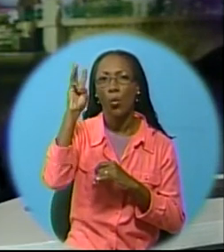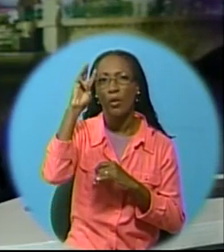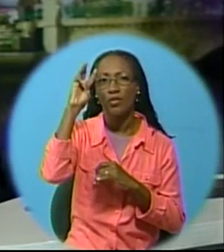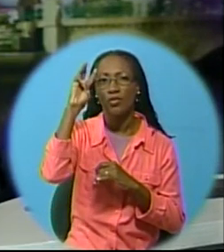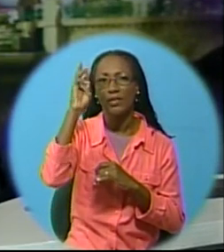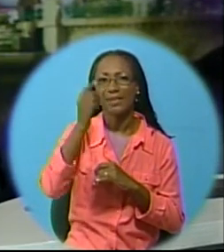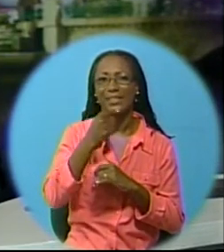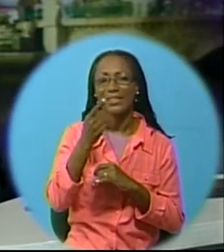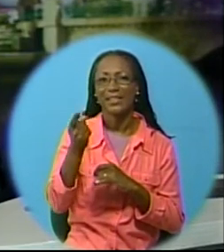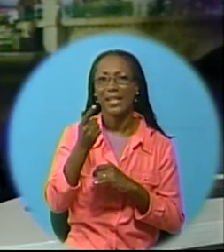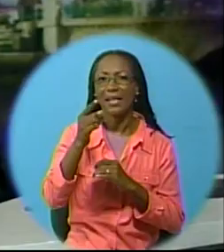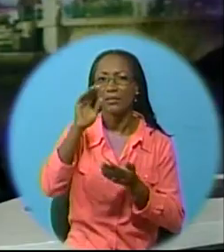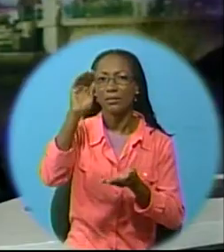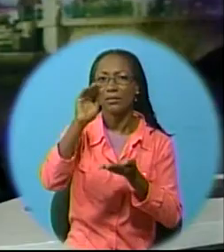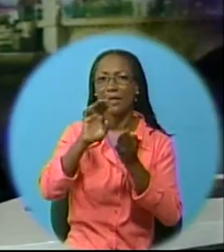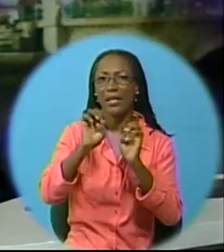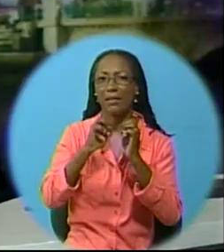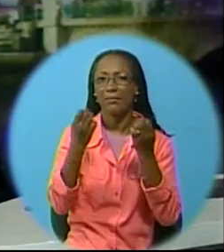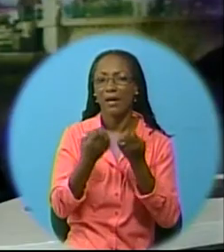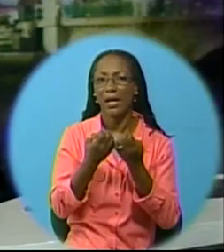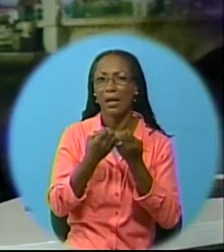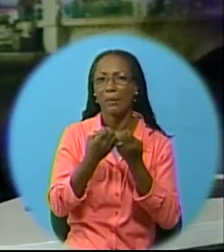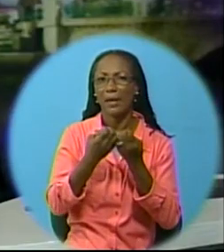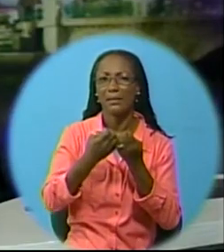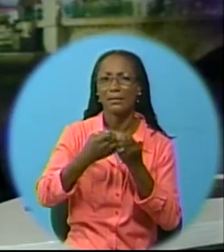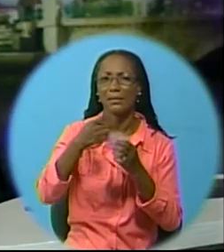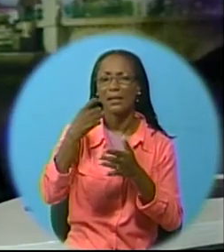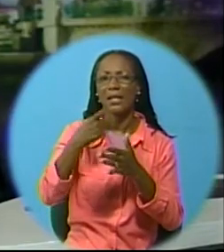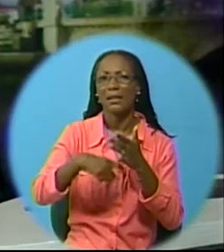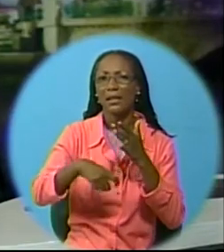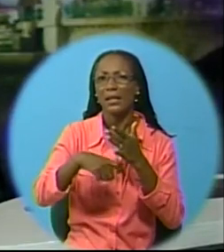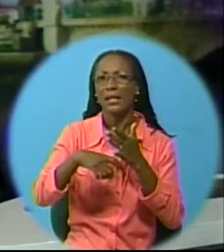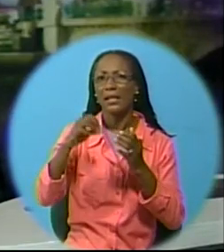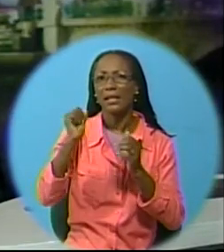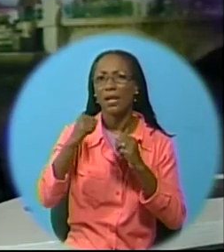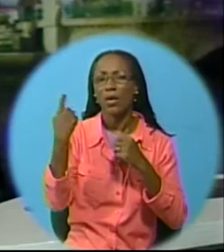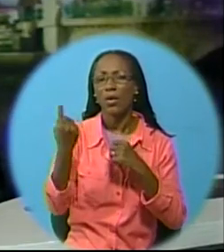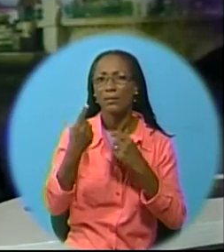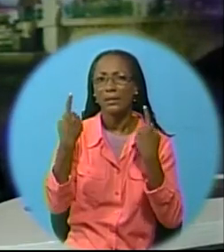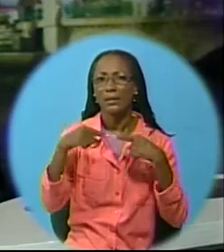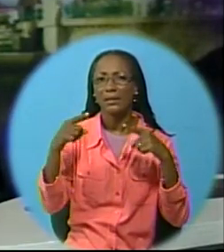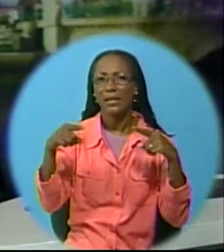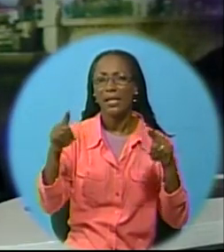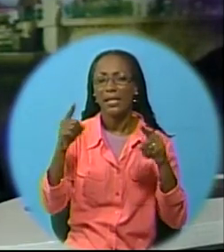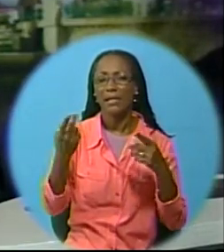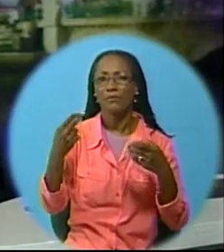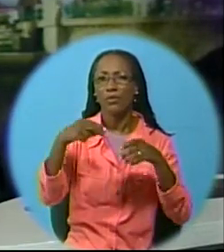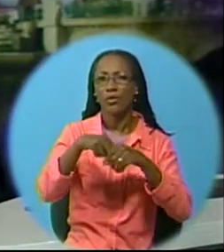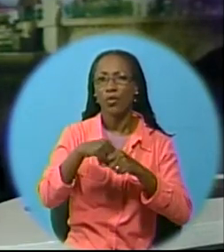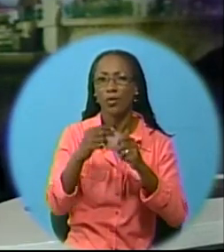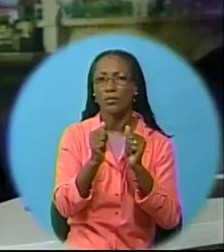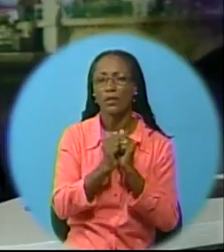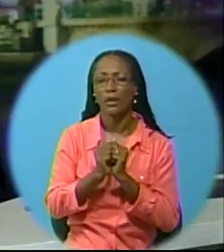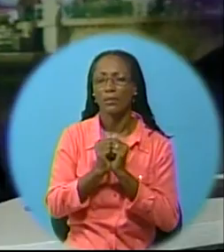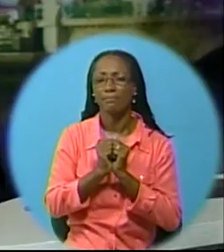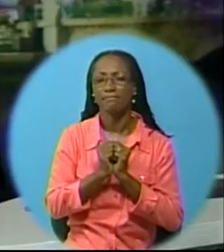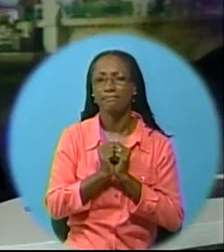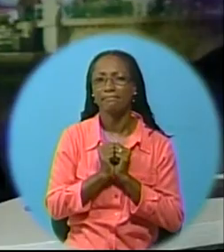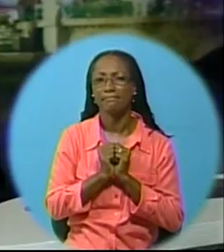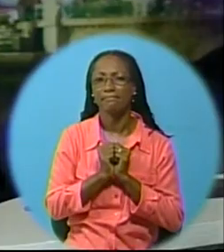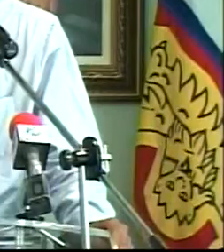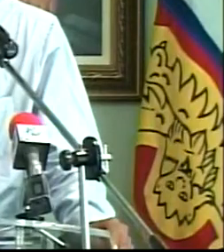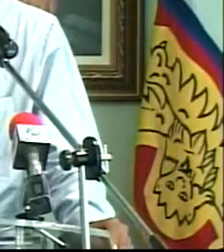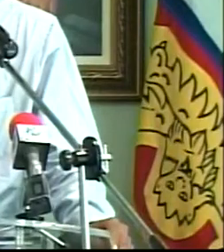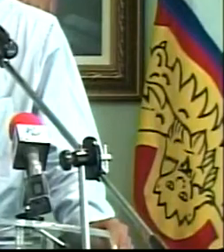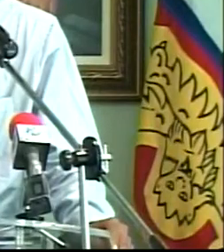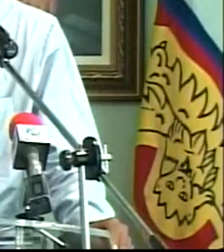reduction of environmental risk can only be successful if the private and public sectors join hands.